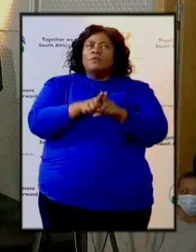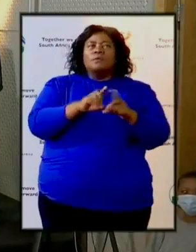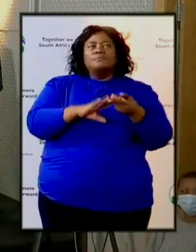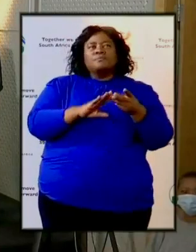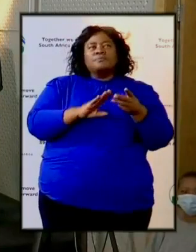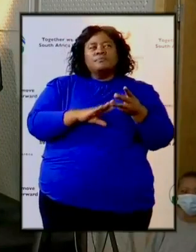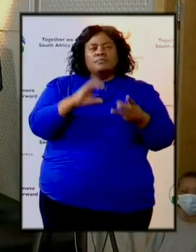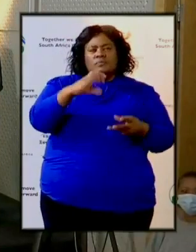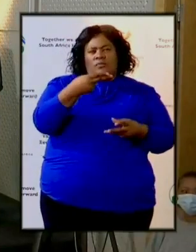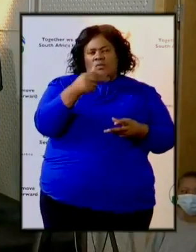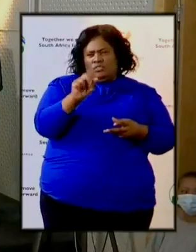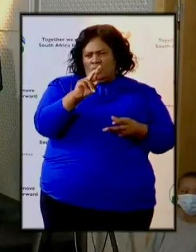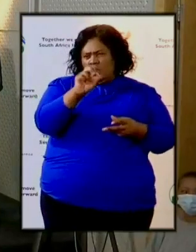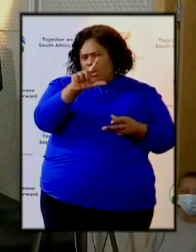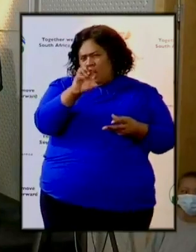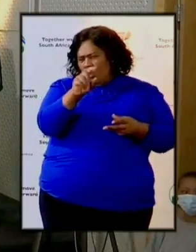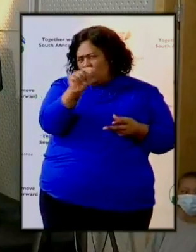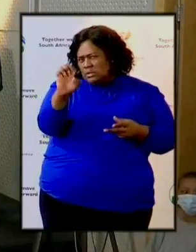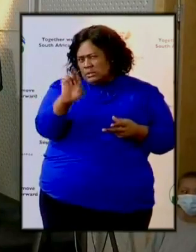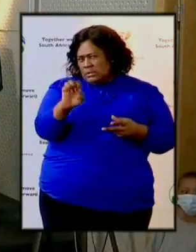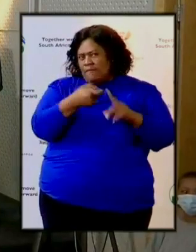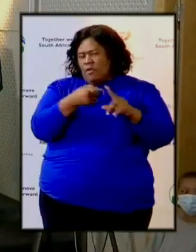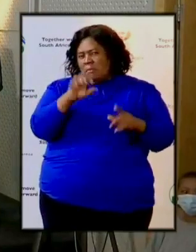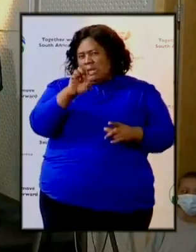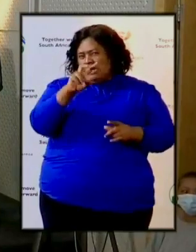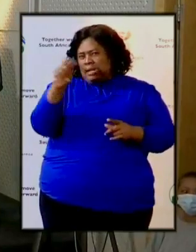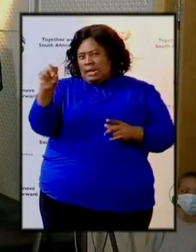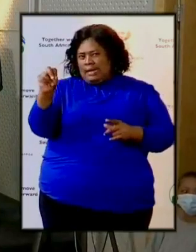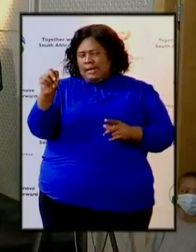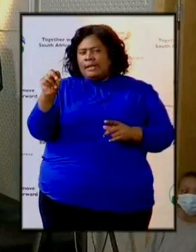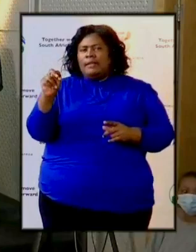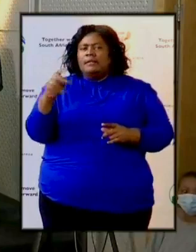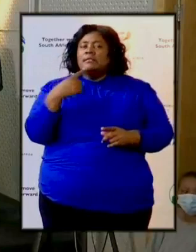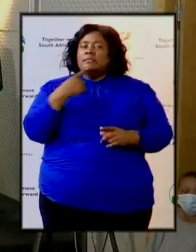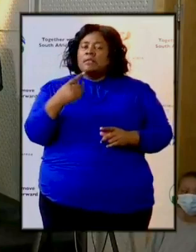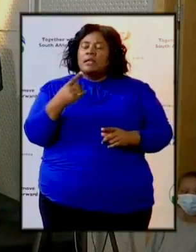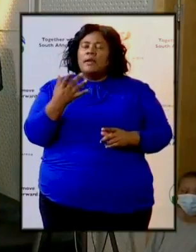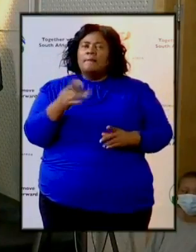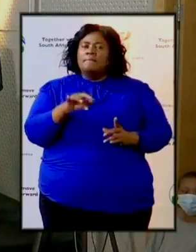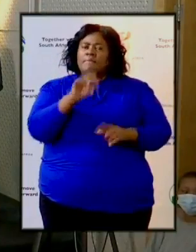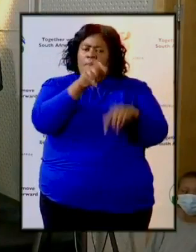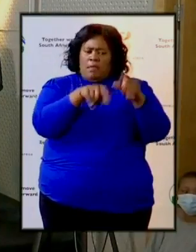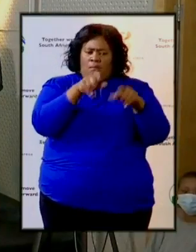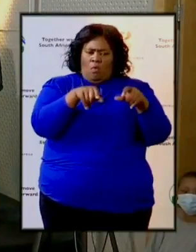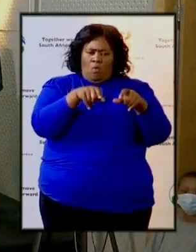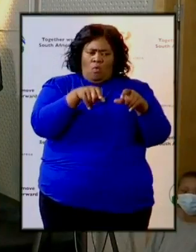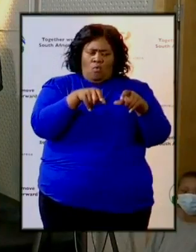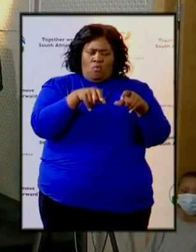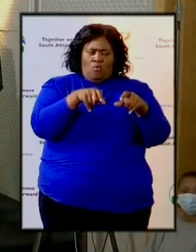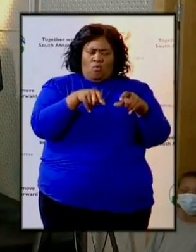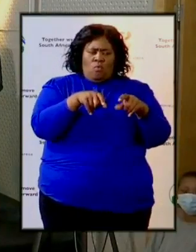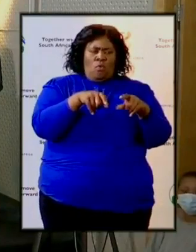EWN, and it says, will people who need to move house